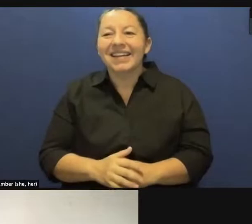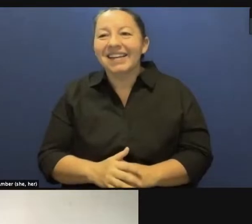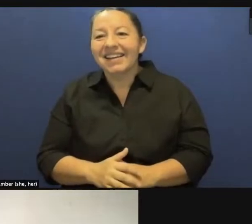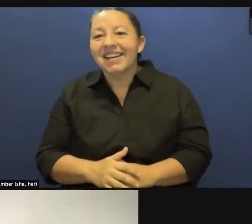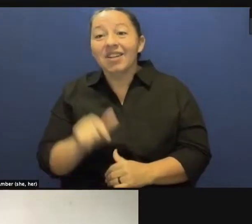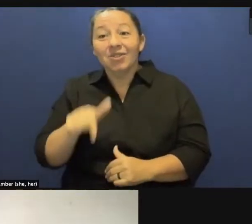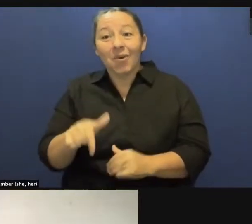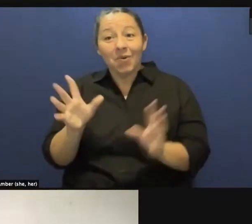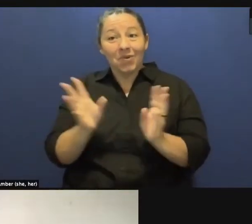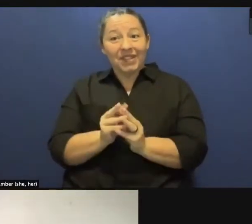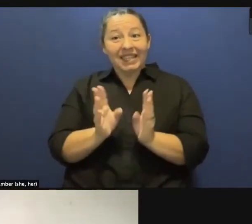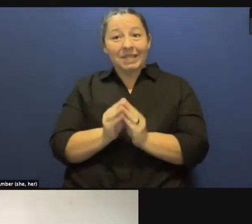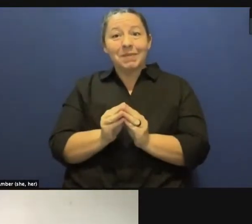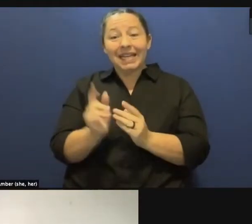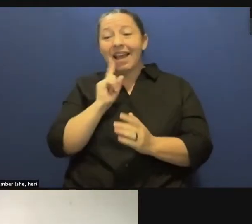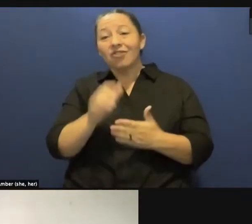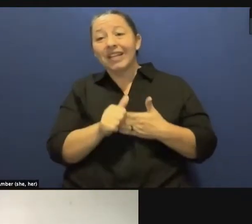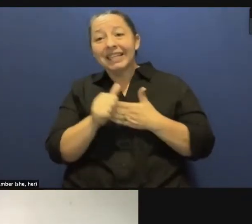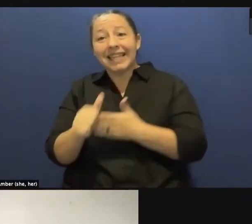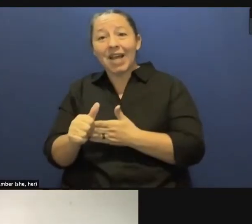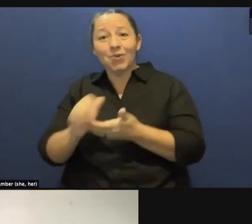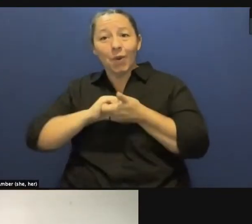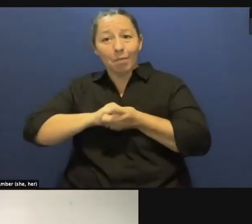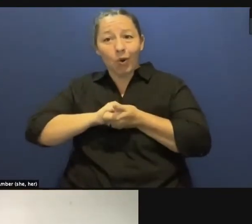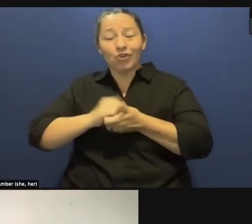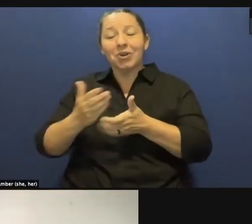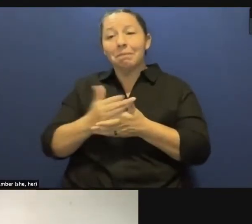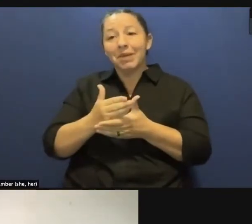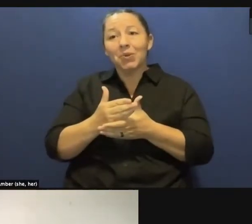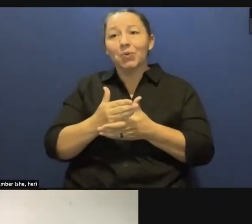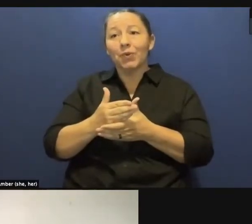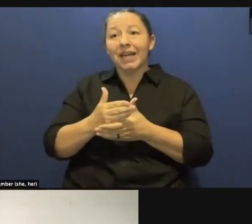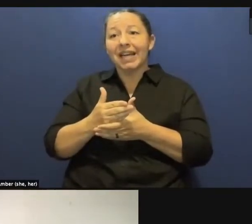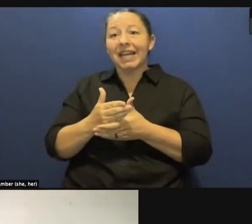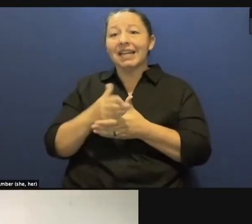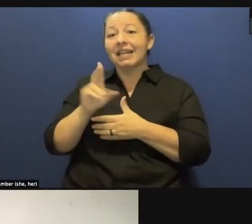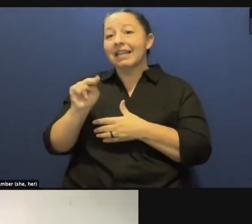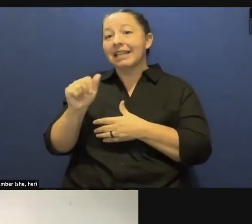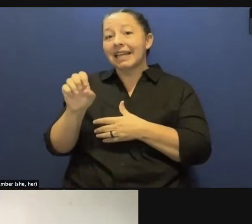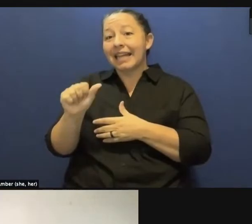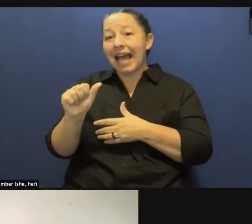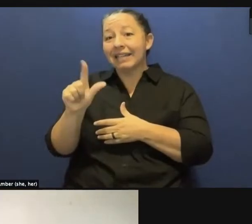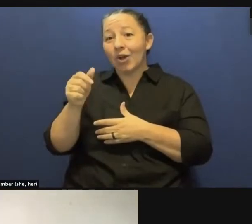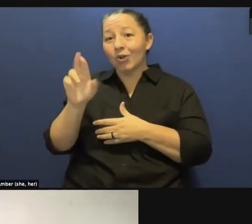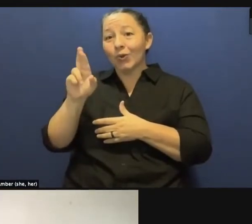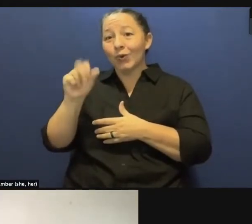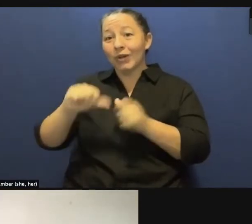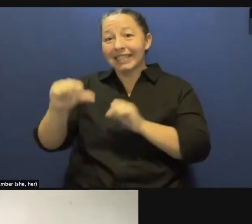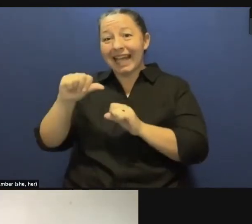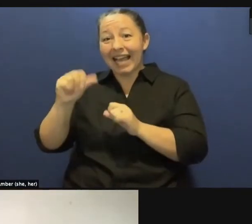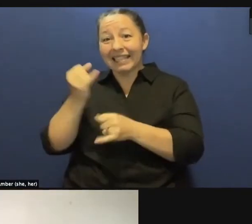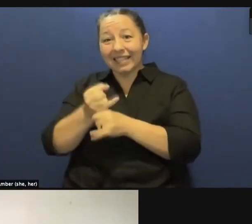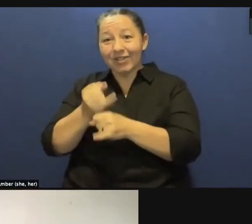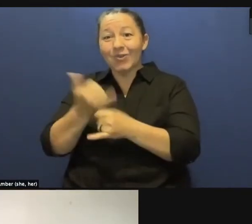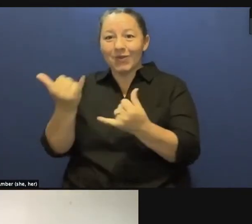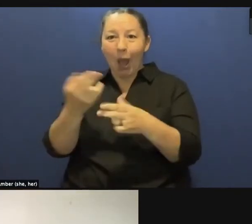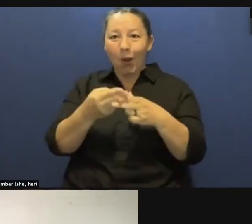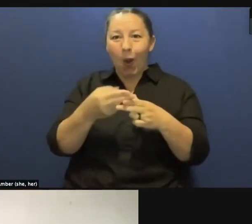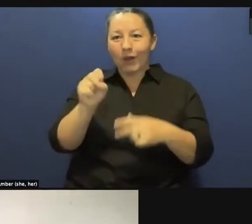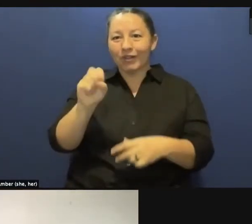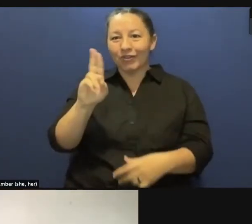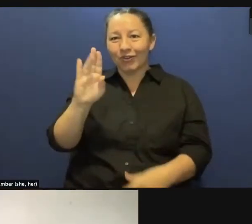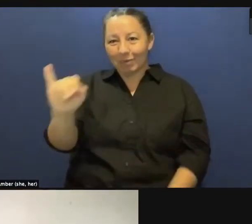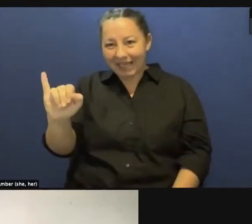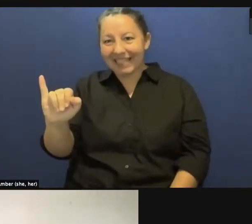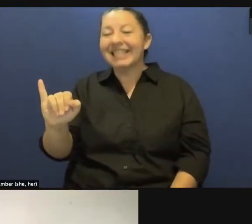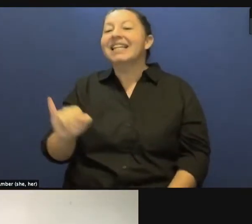this meeting led to a partnership between then the NASA Lunar Science Institute, now SSERVI, and the United